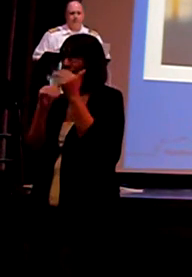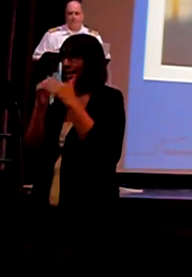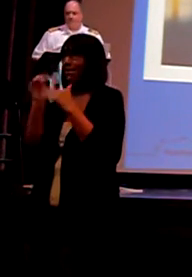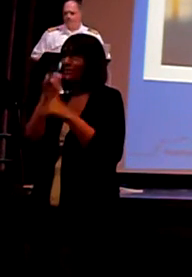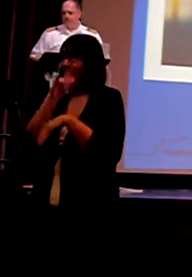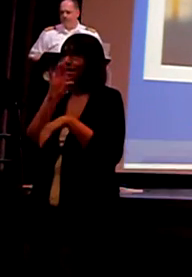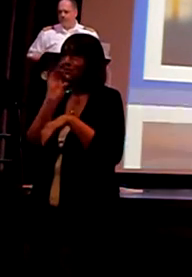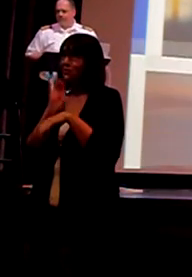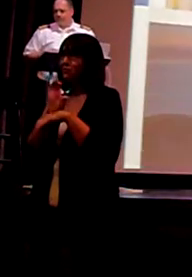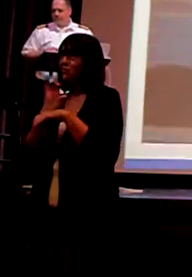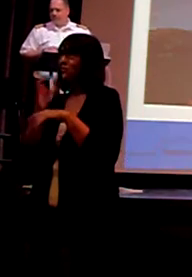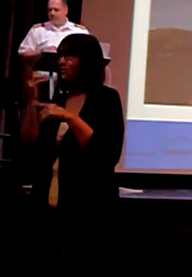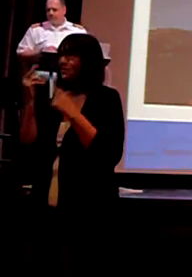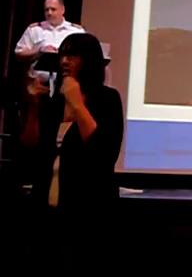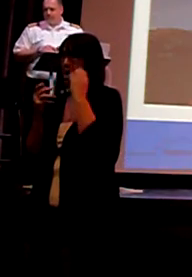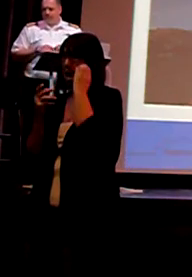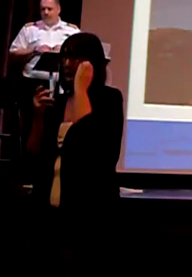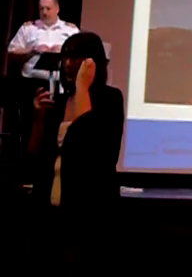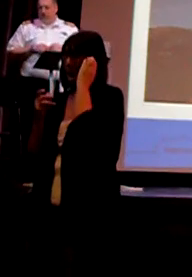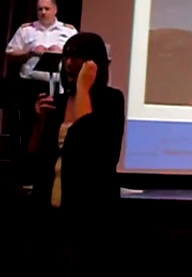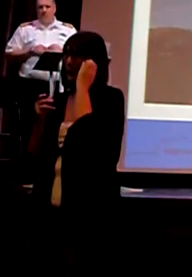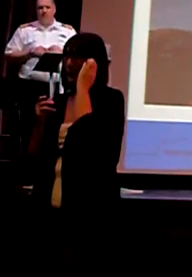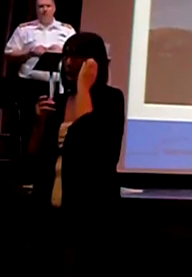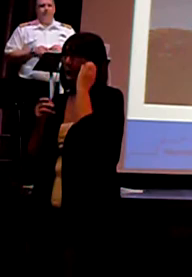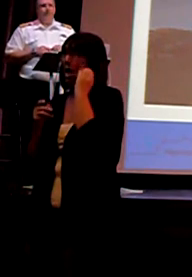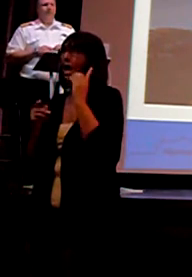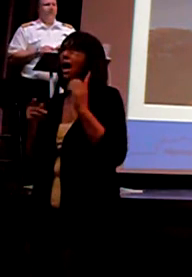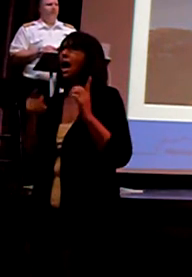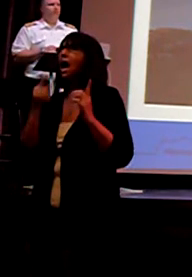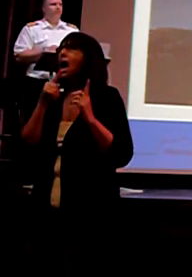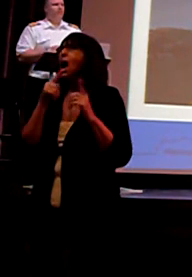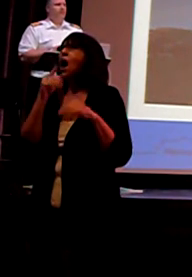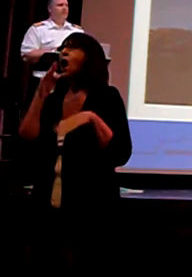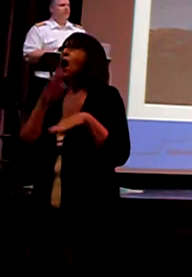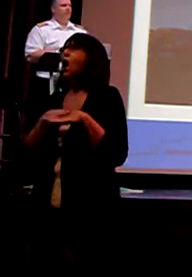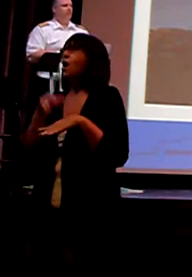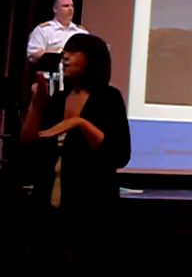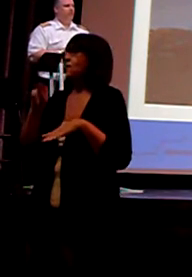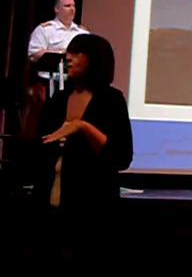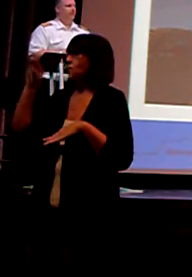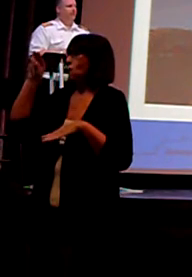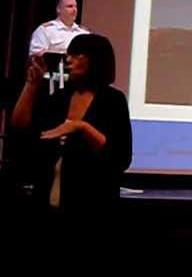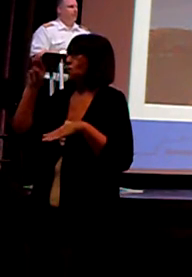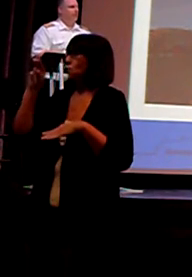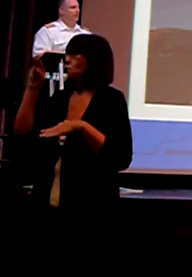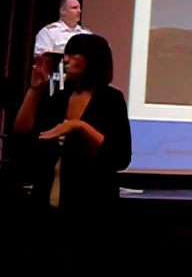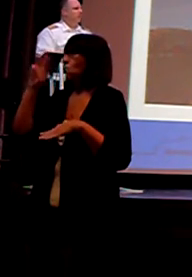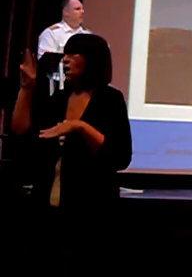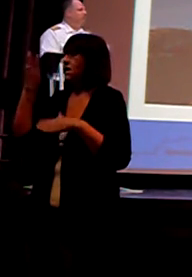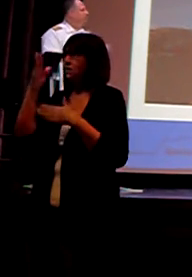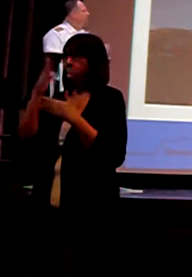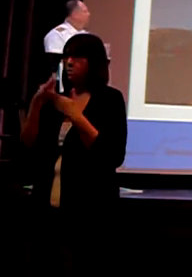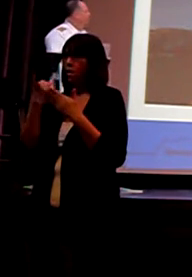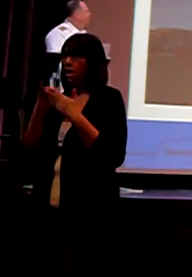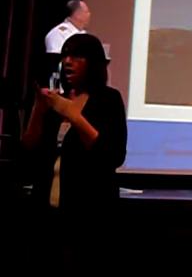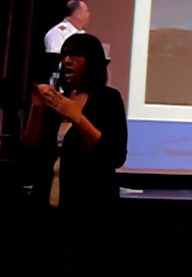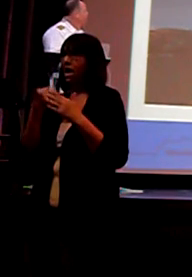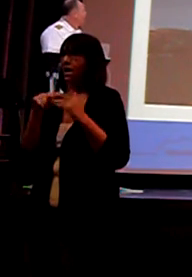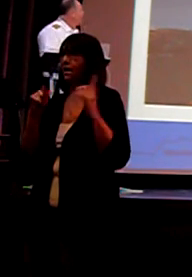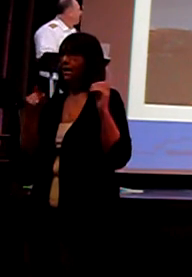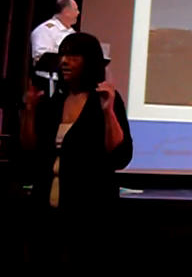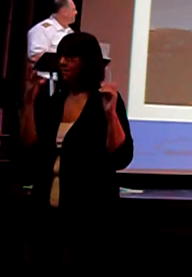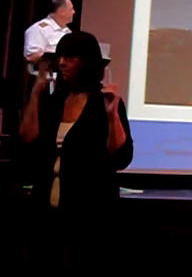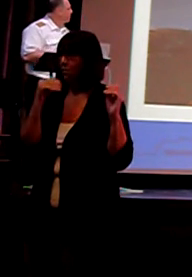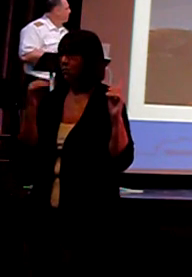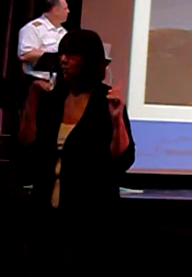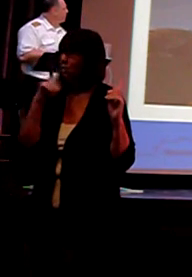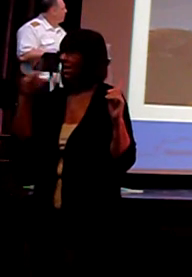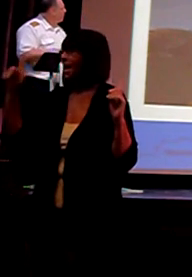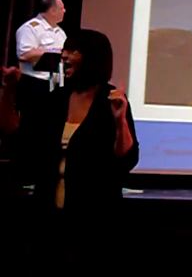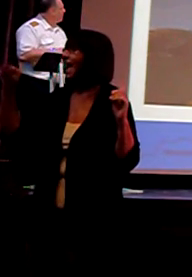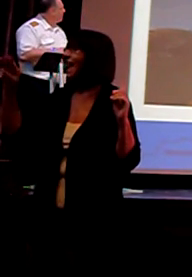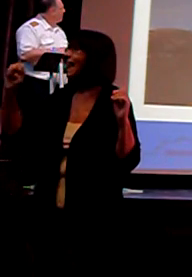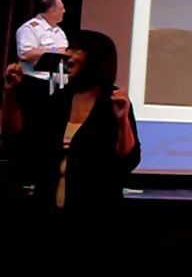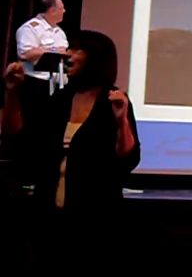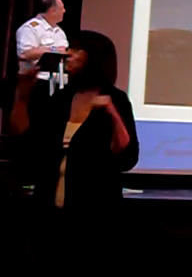places. And this is up on the northwestern part of Mallorca. Beautiful